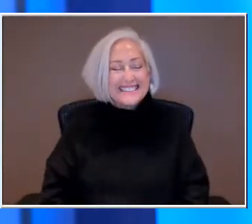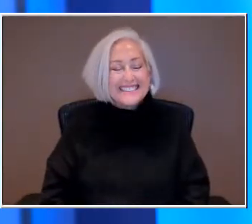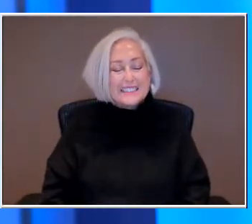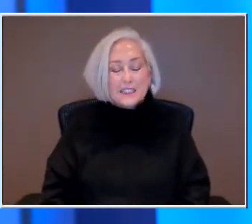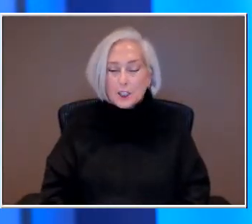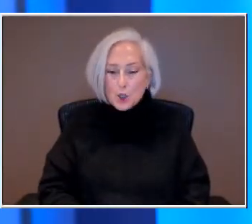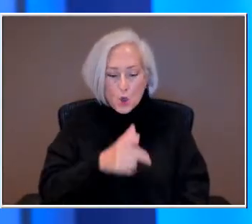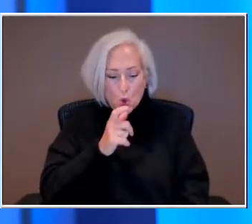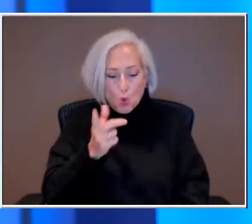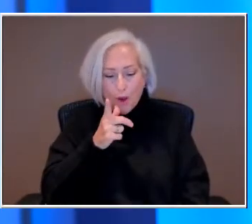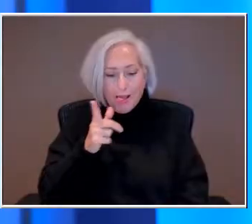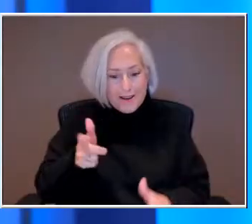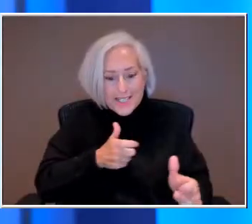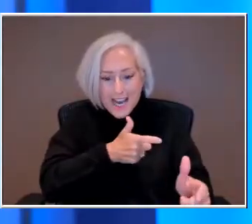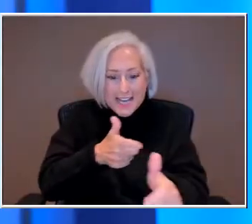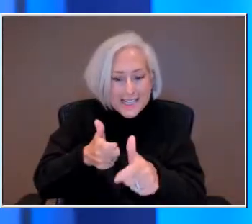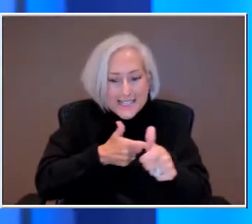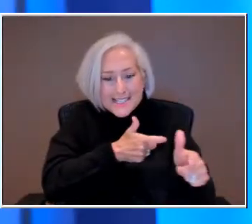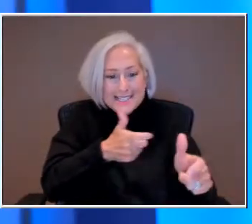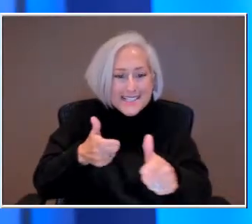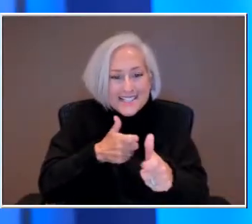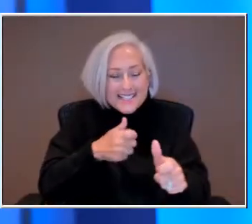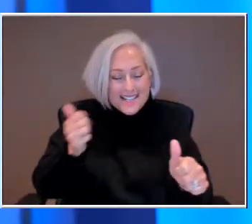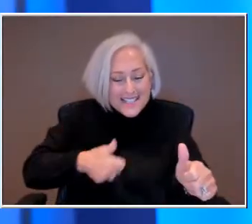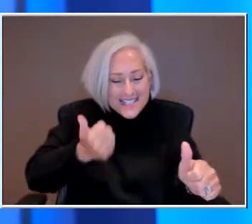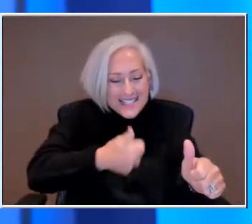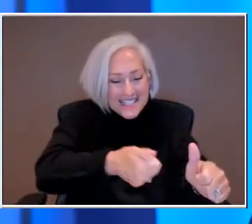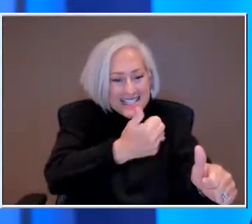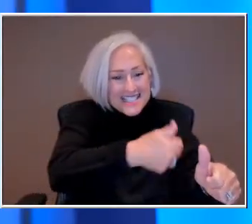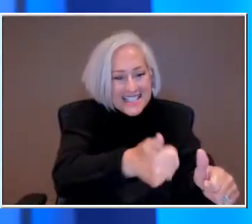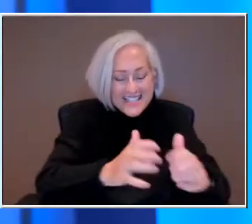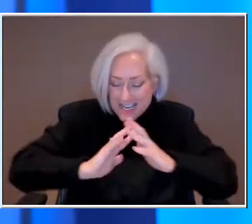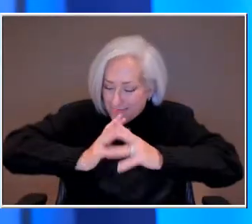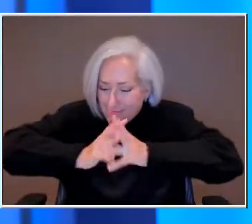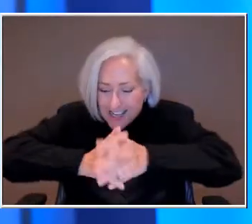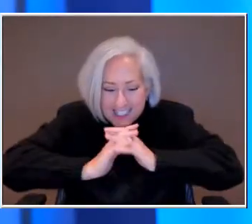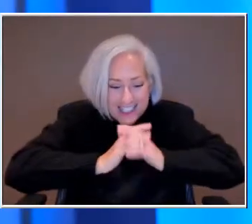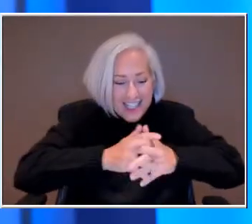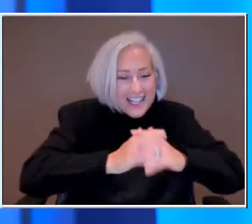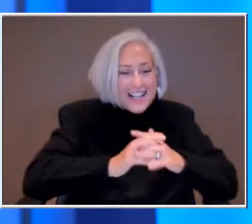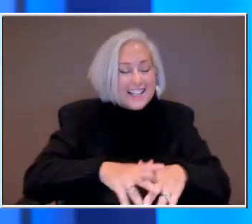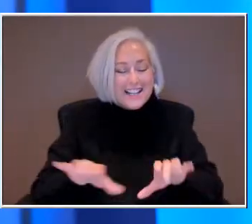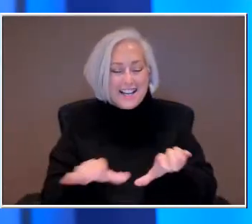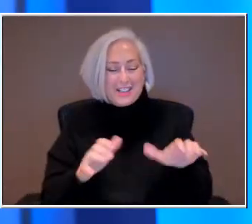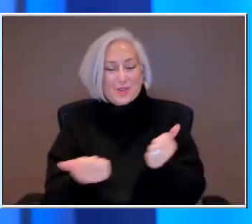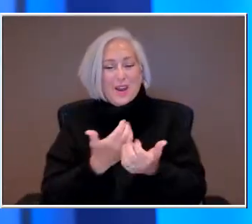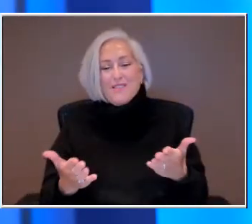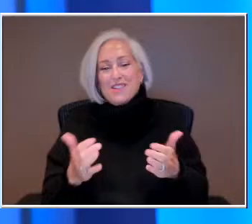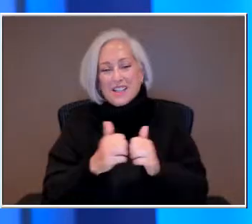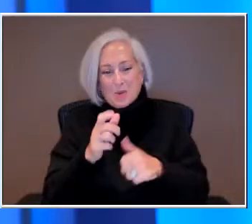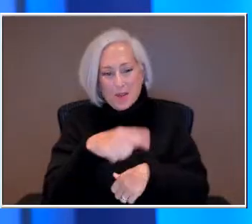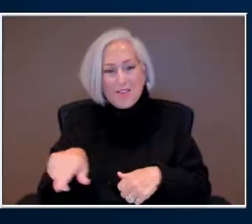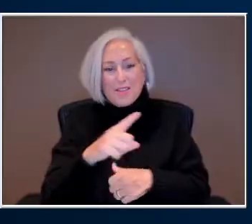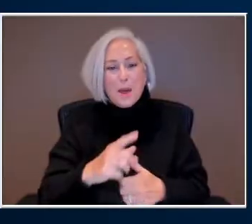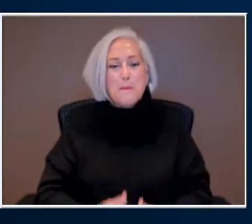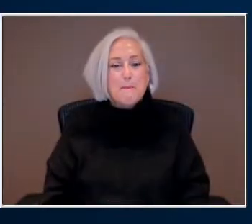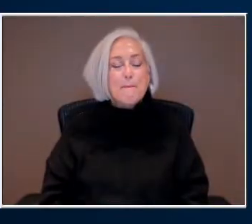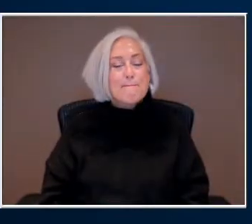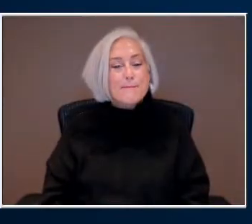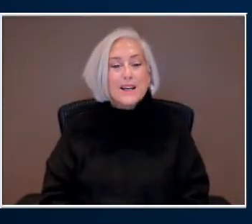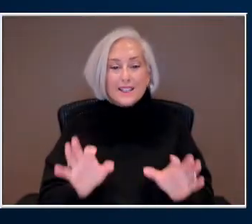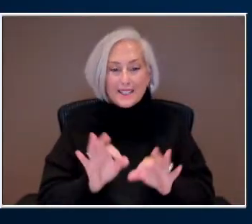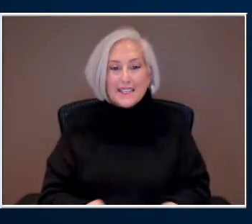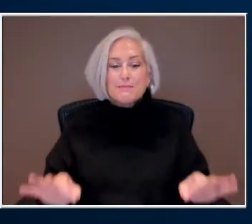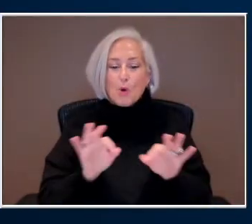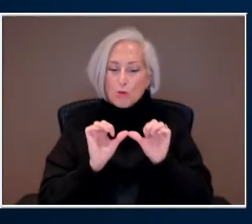them in the backyard, and who's going to, you know, wrestle with them on the floor and do all the things that we do with them. It's important to stay active. I think for